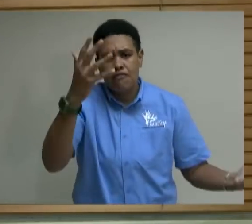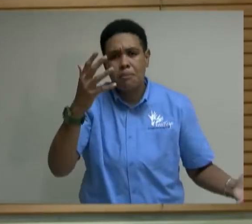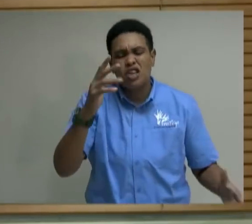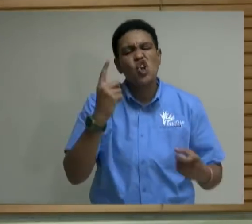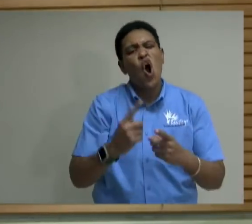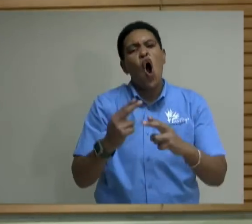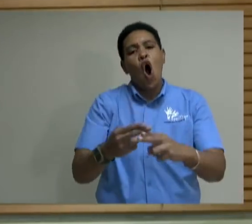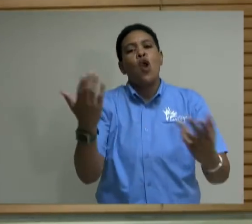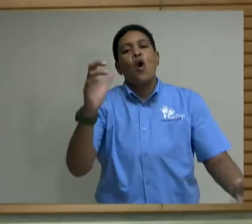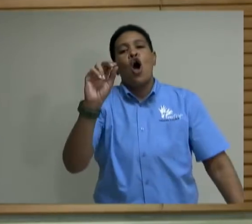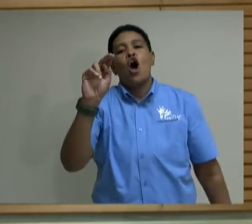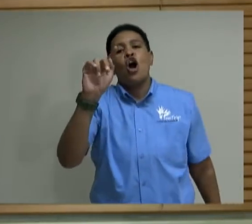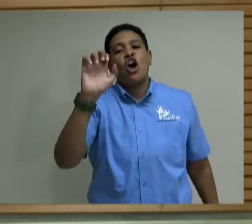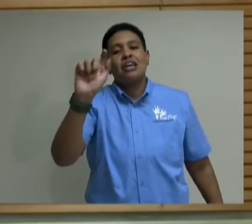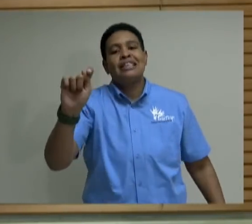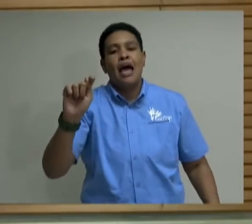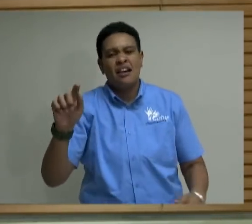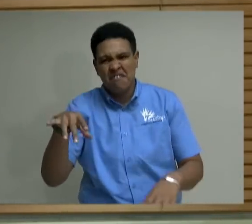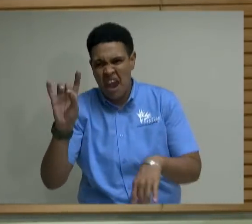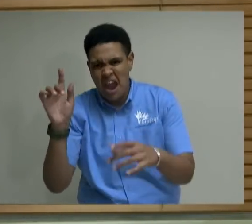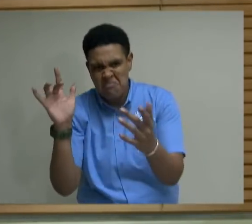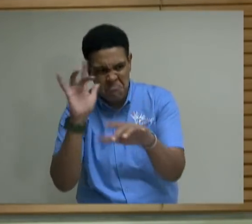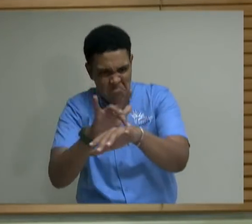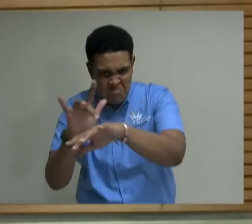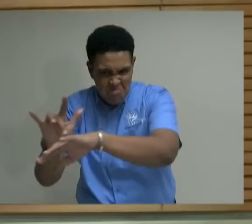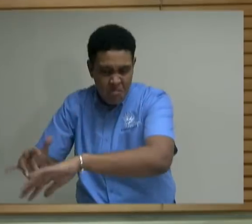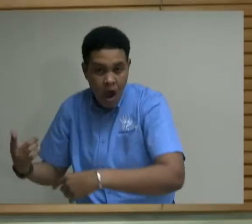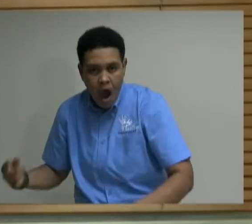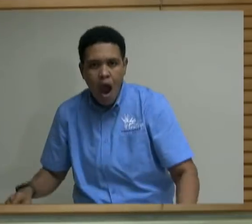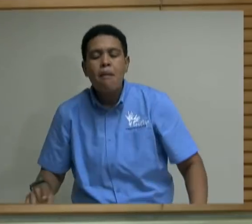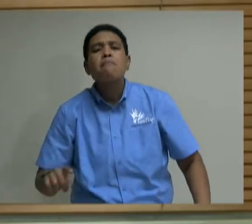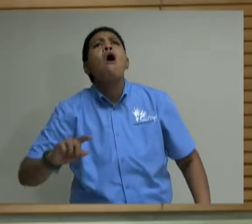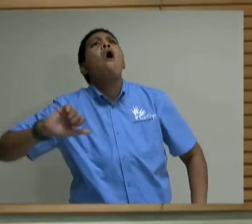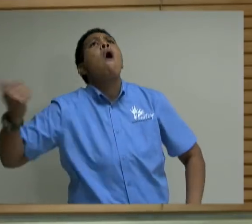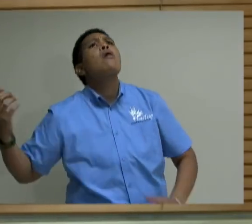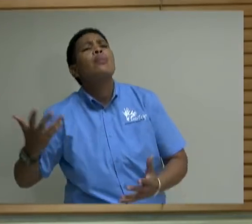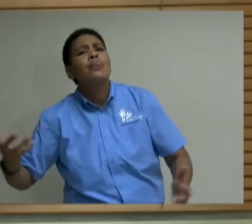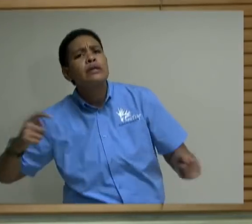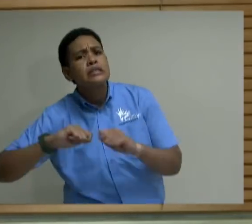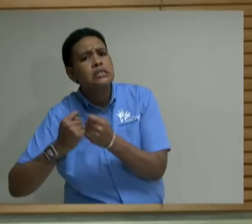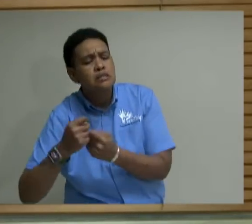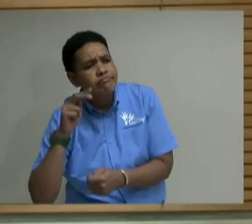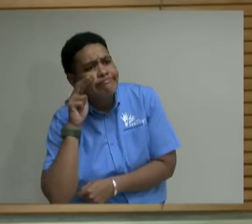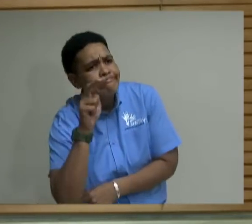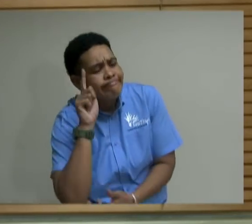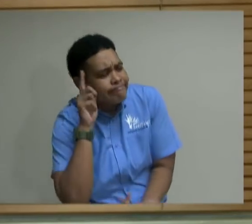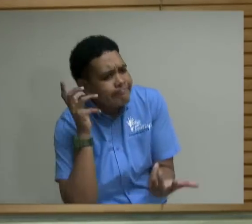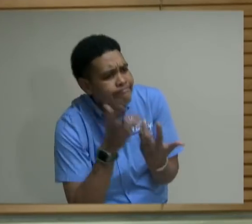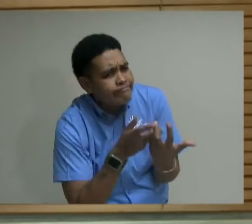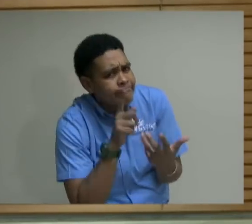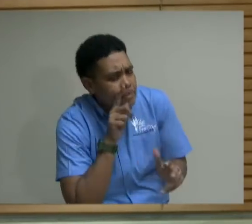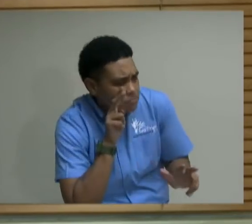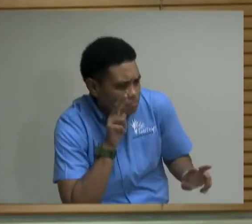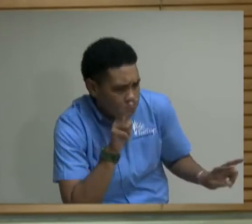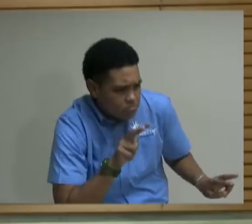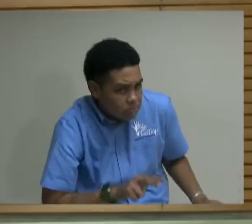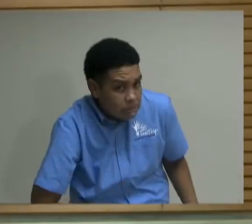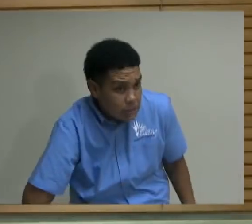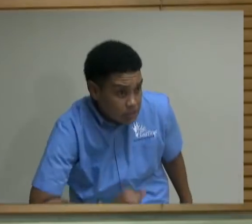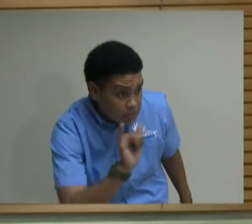investigations. Among other things, the teams conducted home assessment to determine the suitability for quarantining at